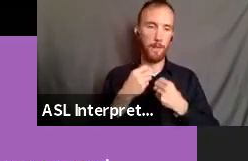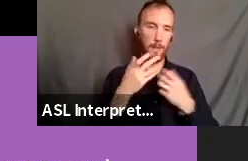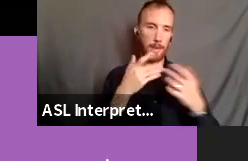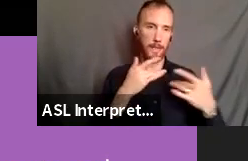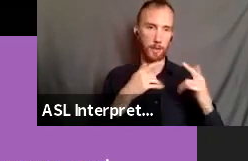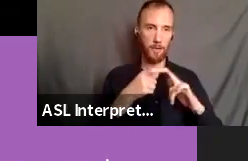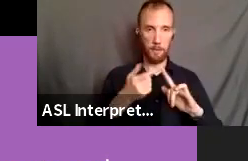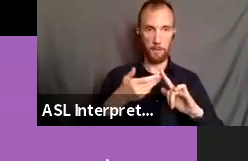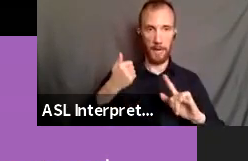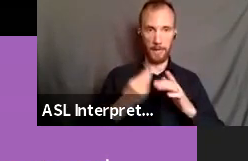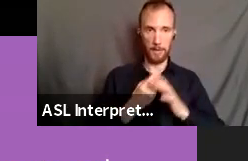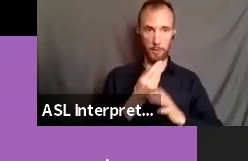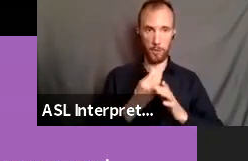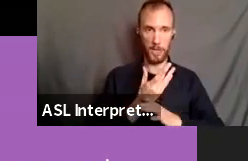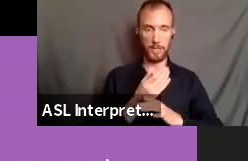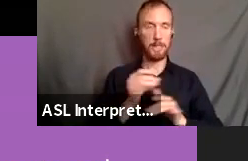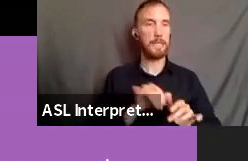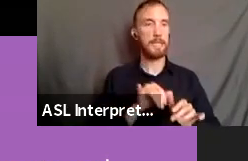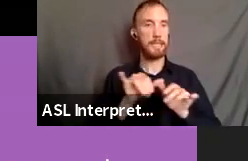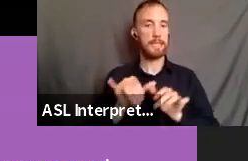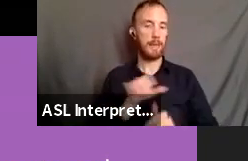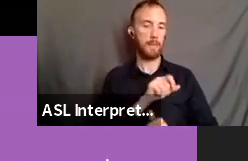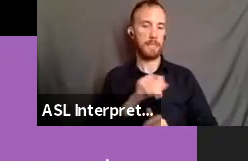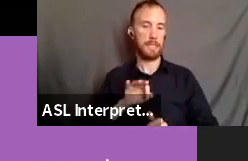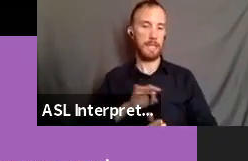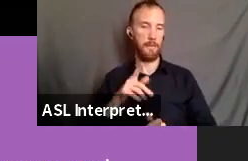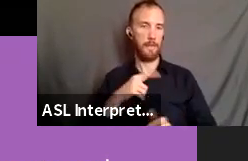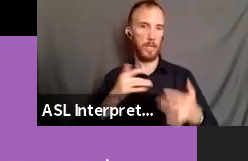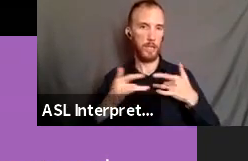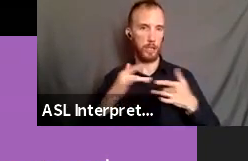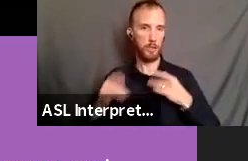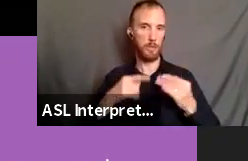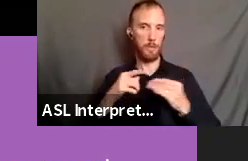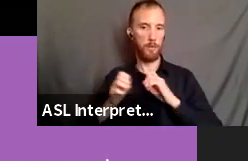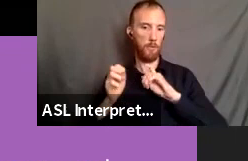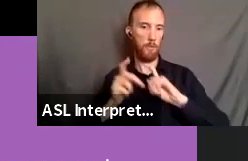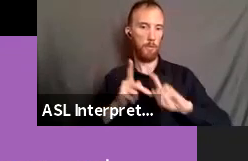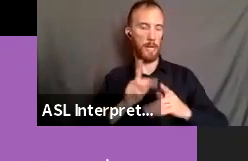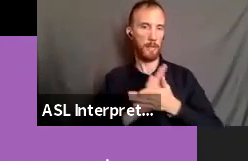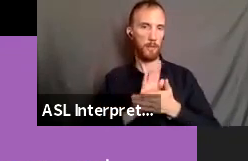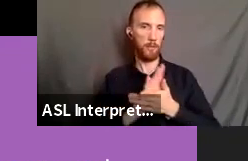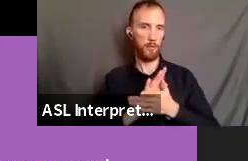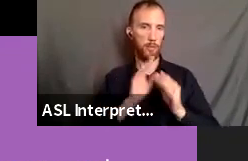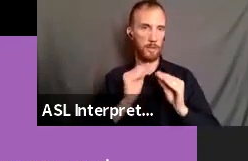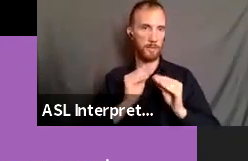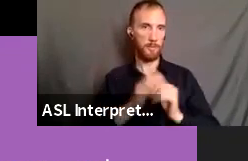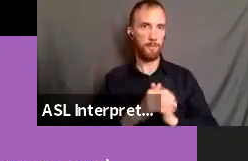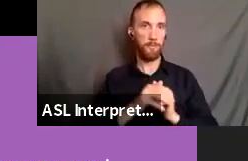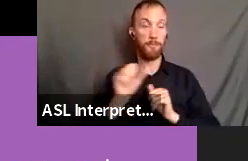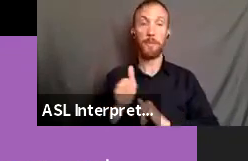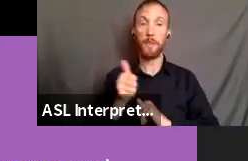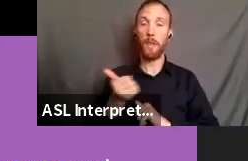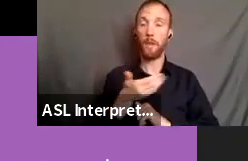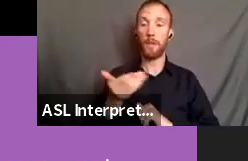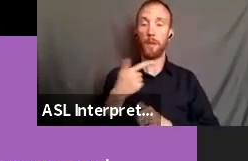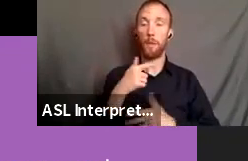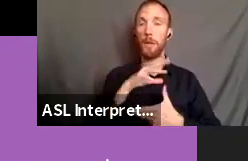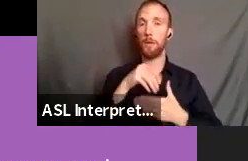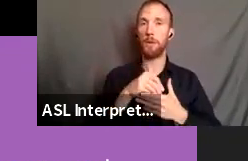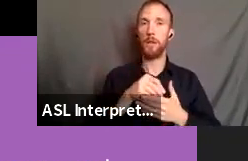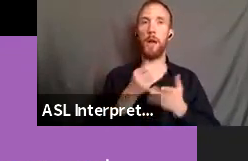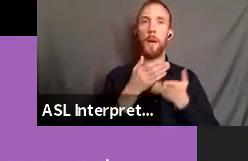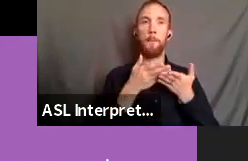returning to in-person learning the other factor was public health data specifically